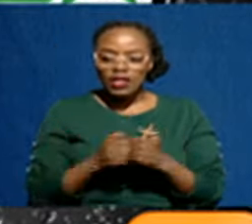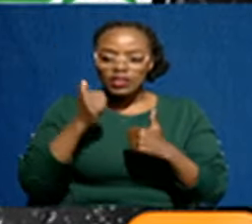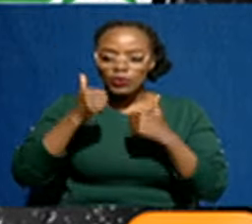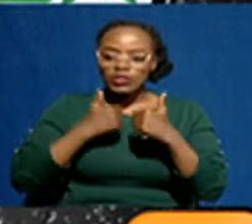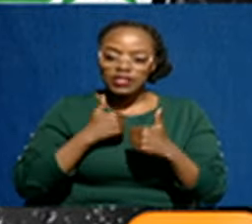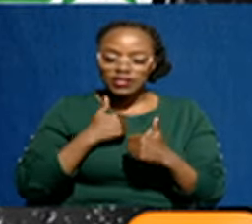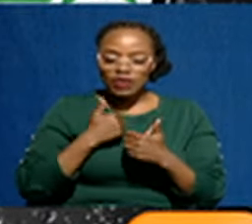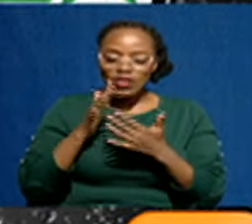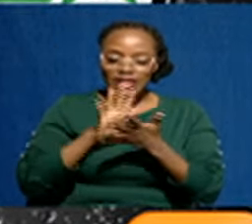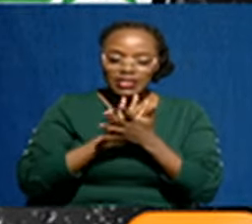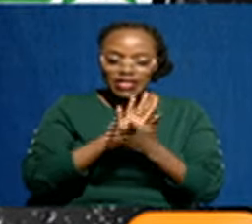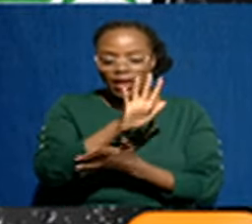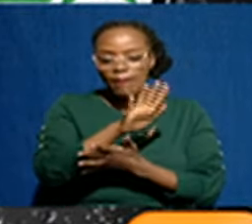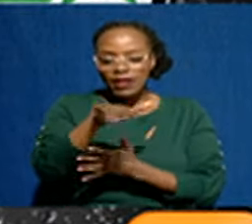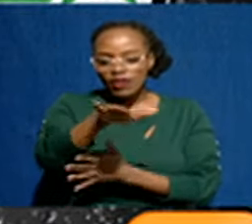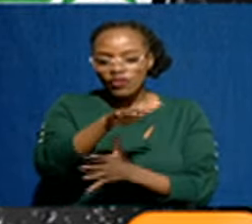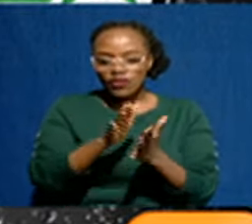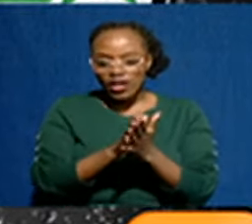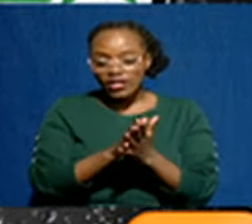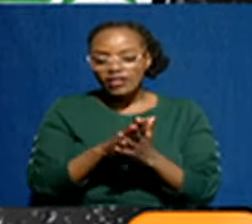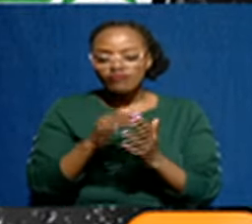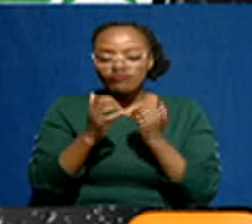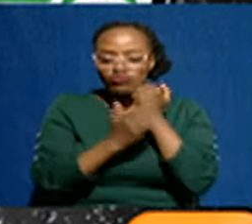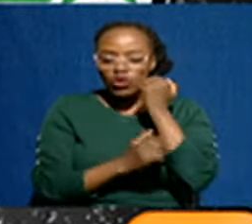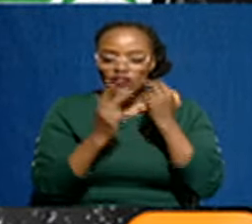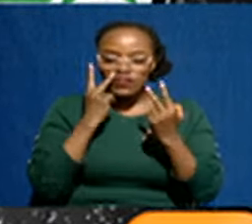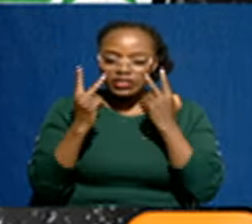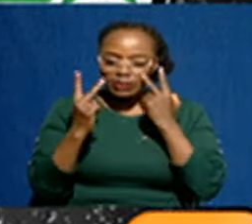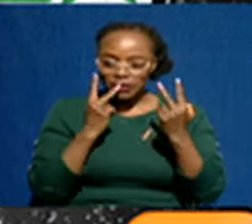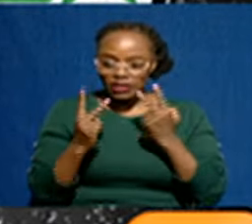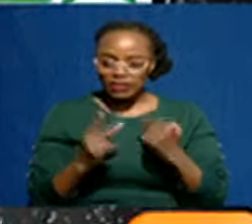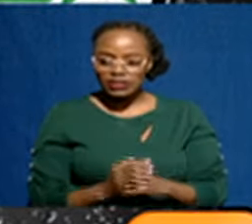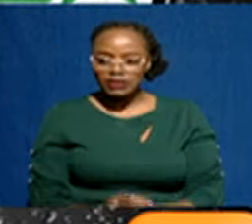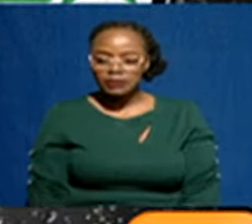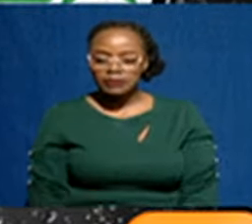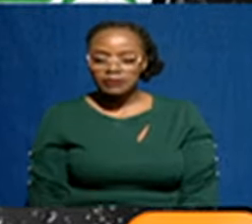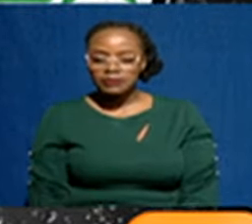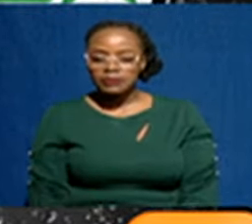slippery surfaces and poor visibility. Emily Chabet, Citizen TV.